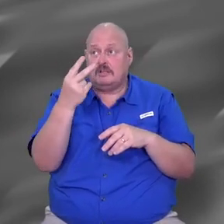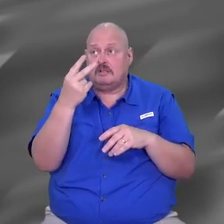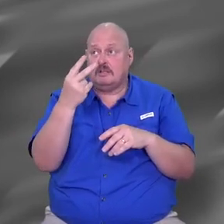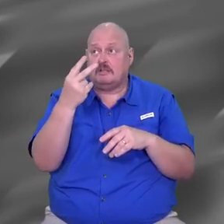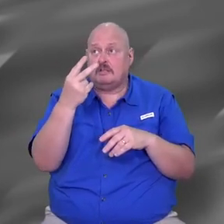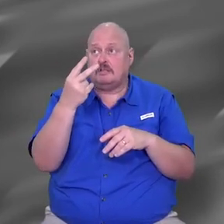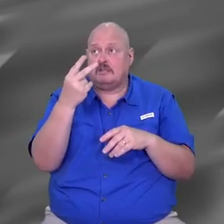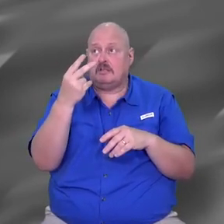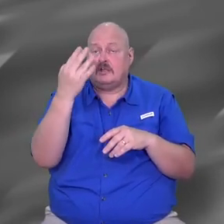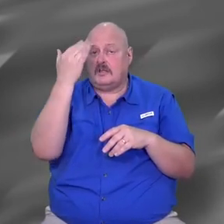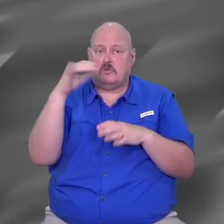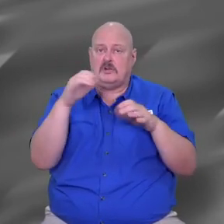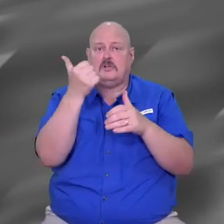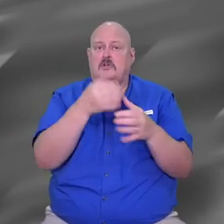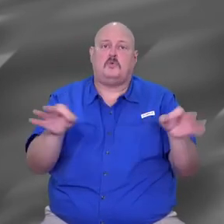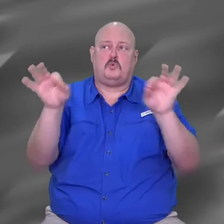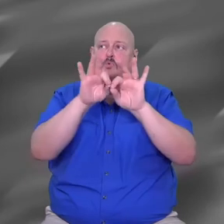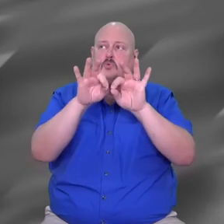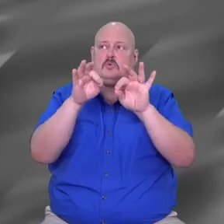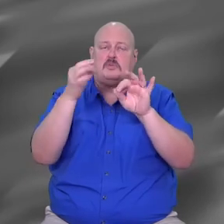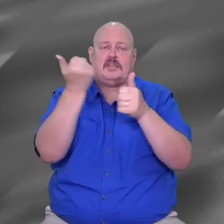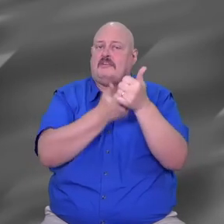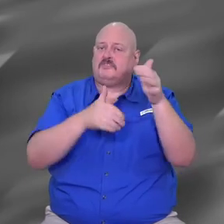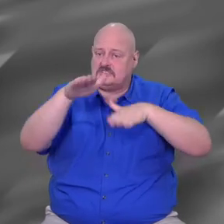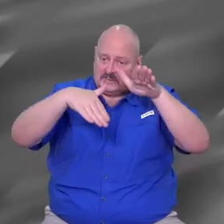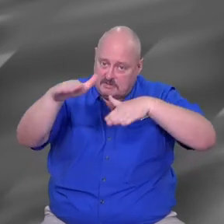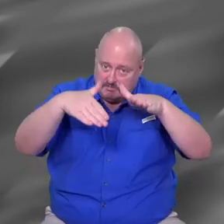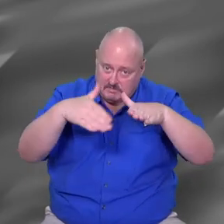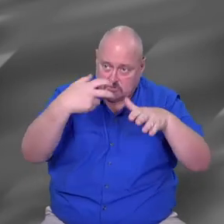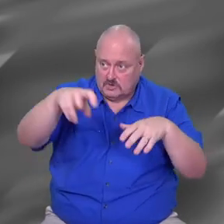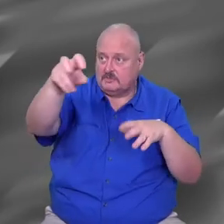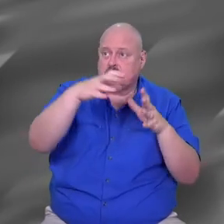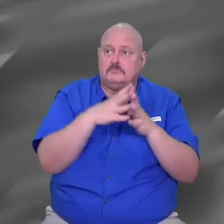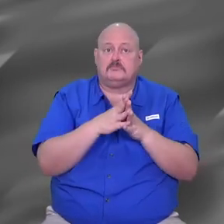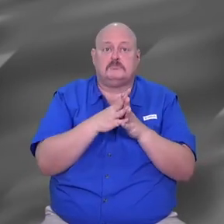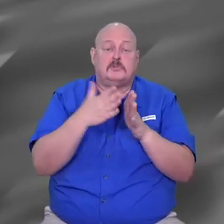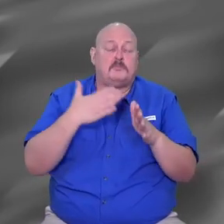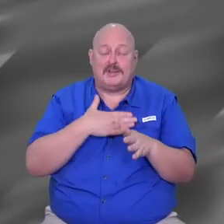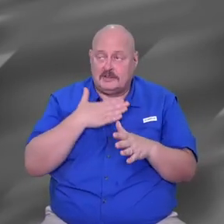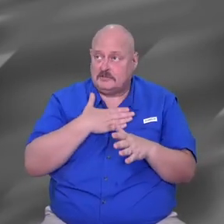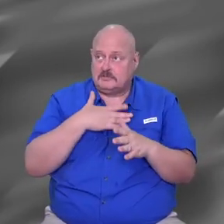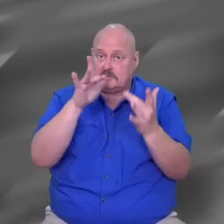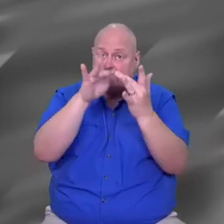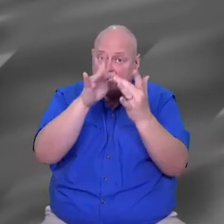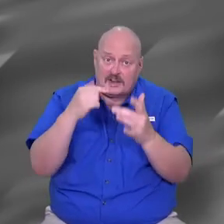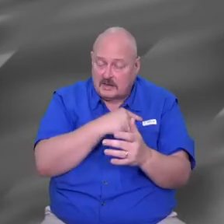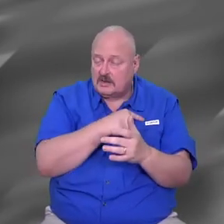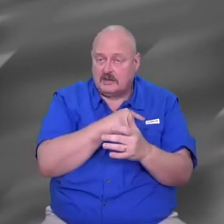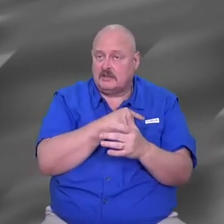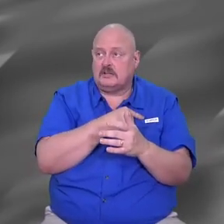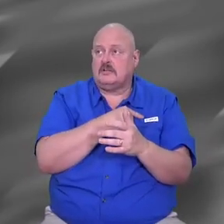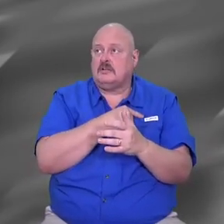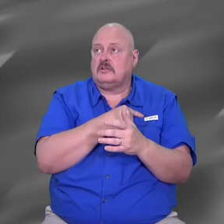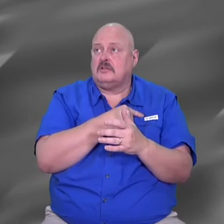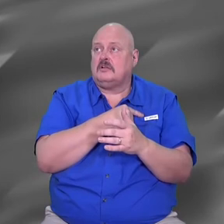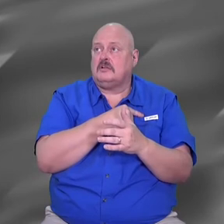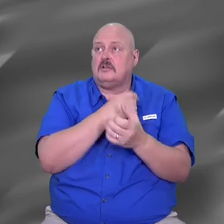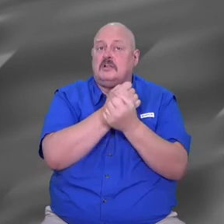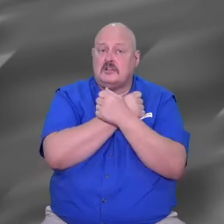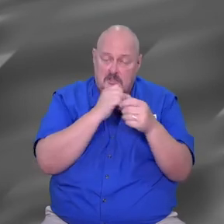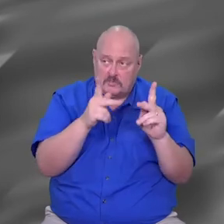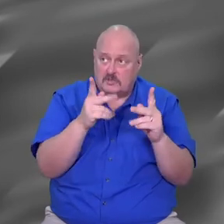is worth every step of the journey. So please reach out to us in any capacity. We'd love the